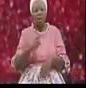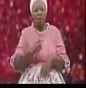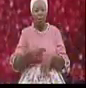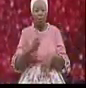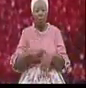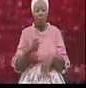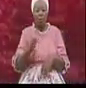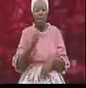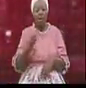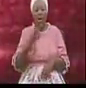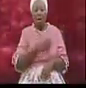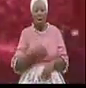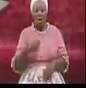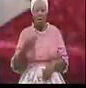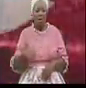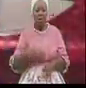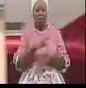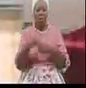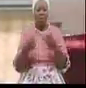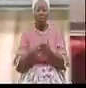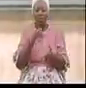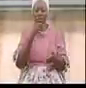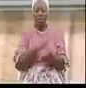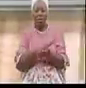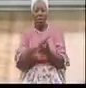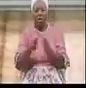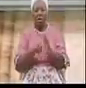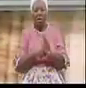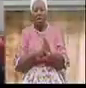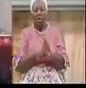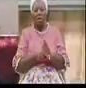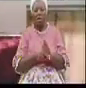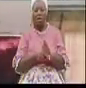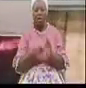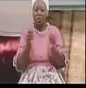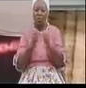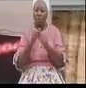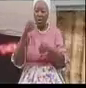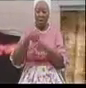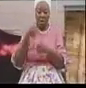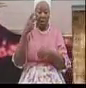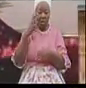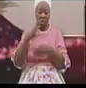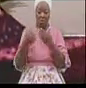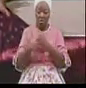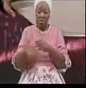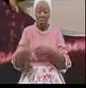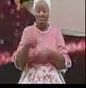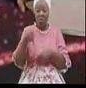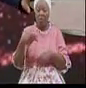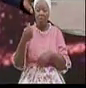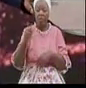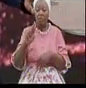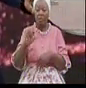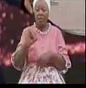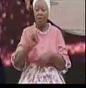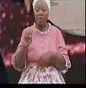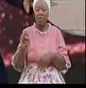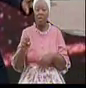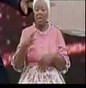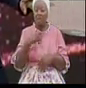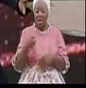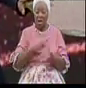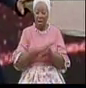of all uncleanness. Within, look at those Pharisees. They clean the